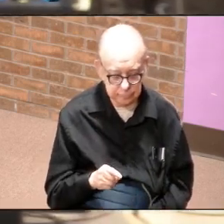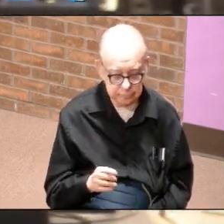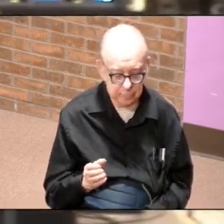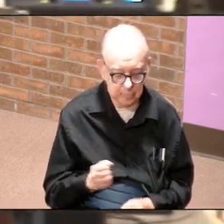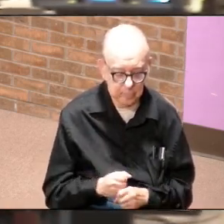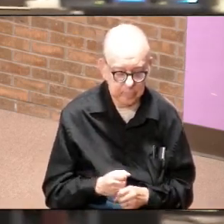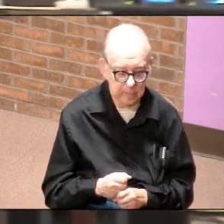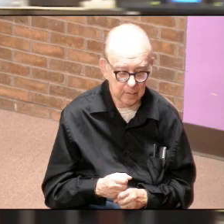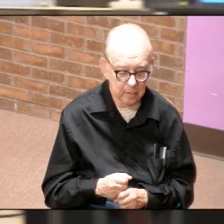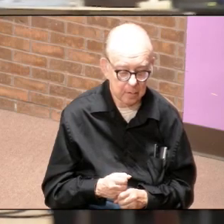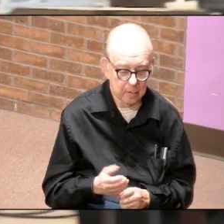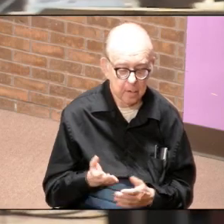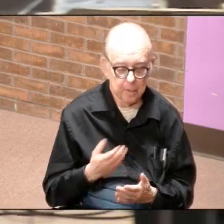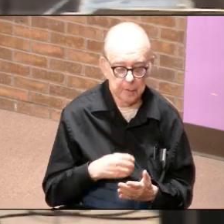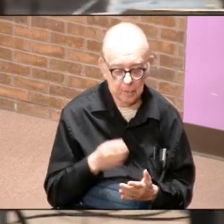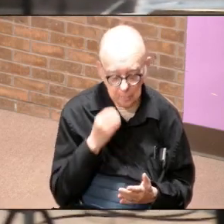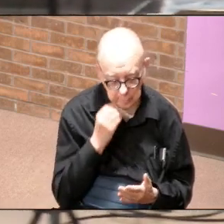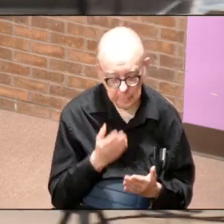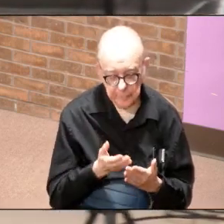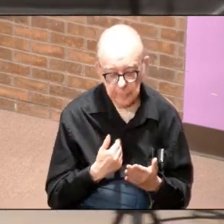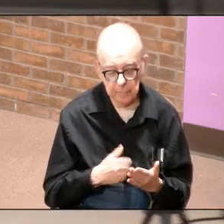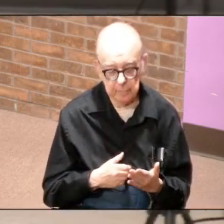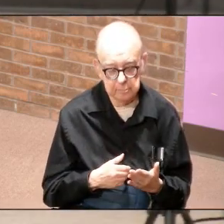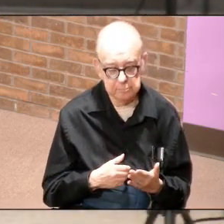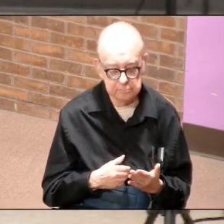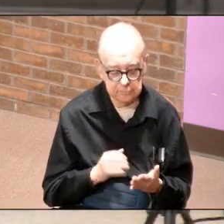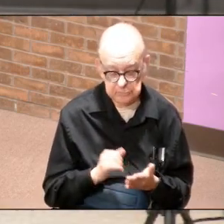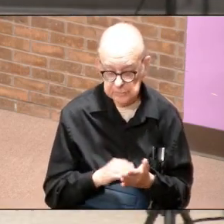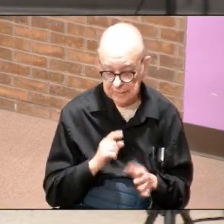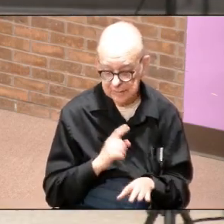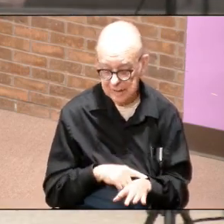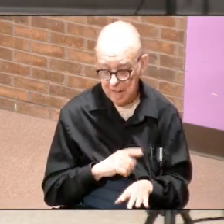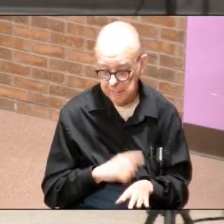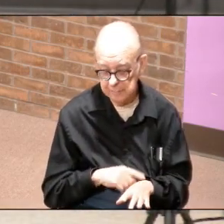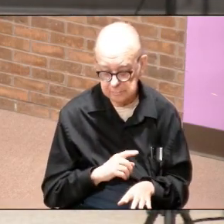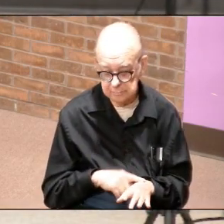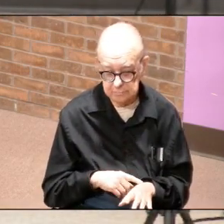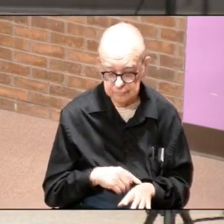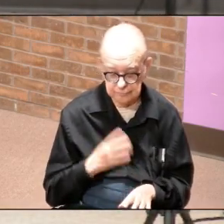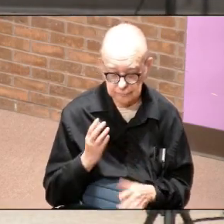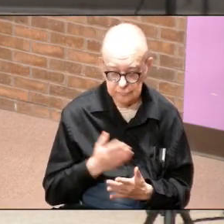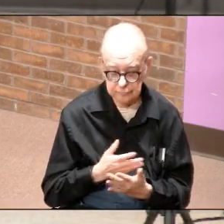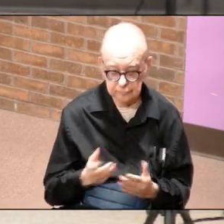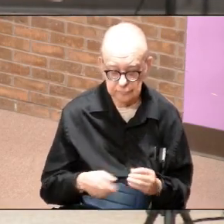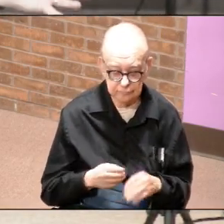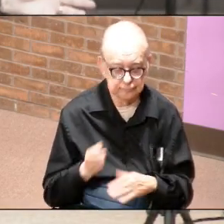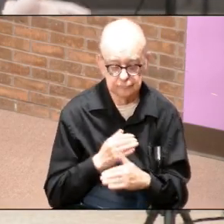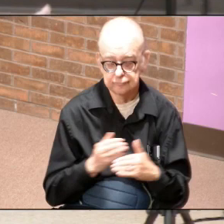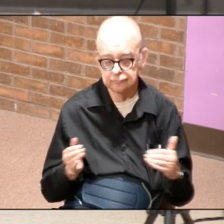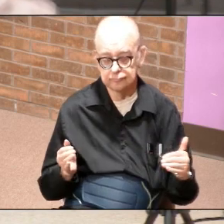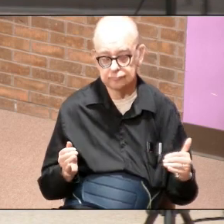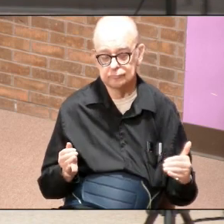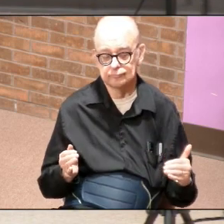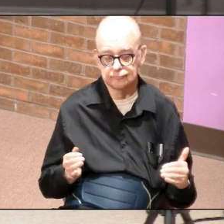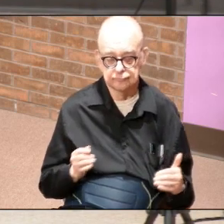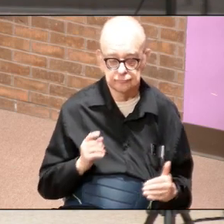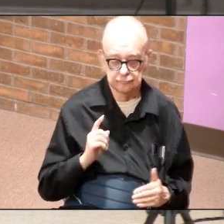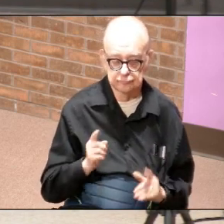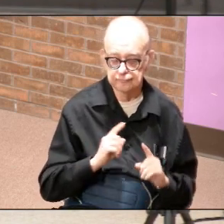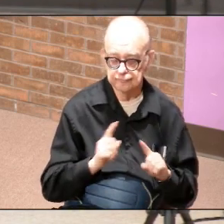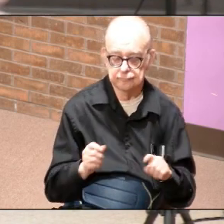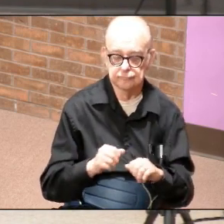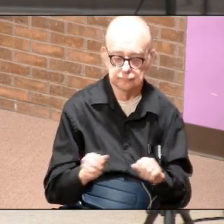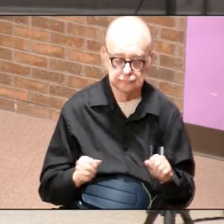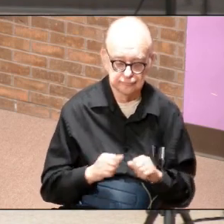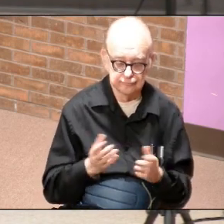to be back before this time. The awesome thing about heaven is this: You can go